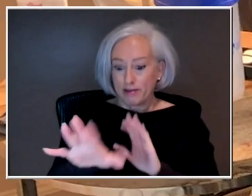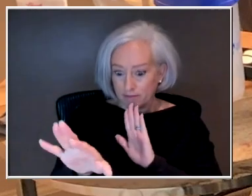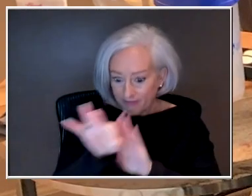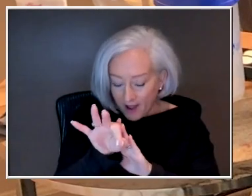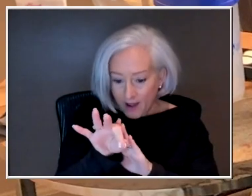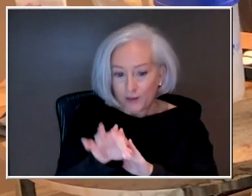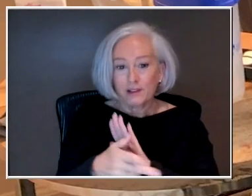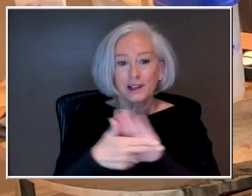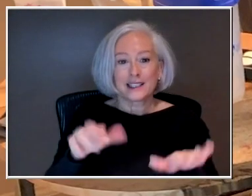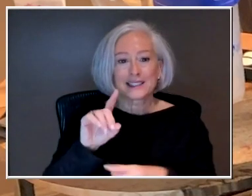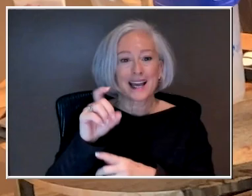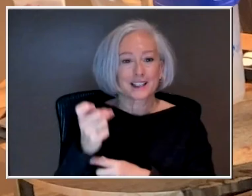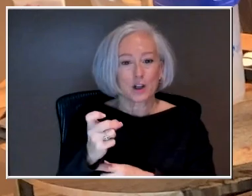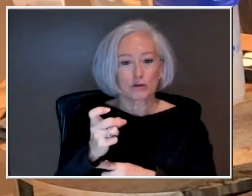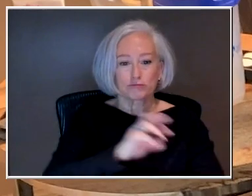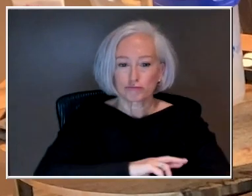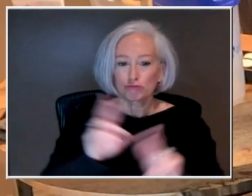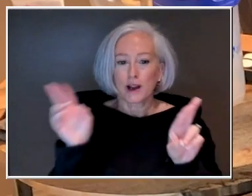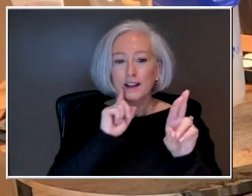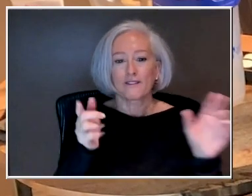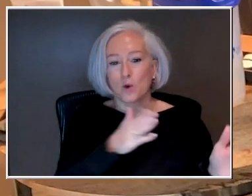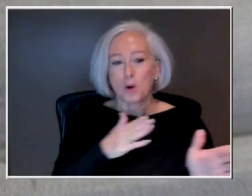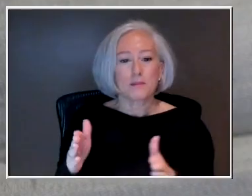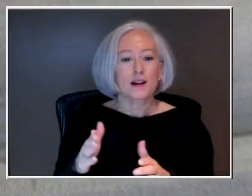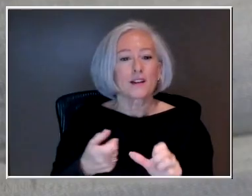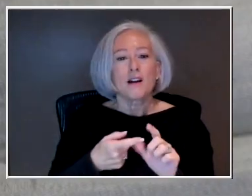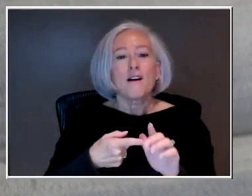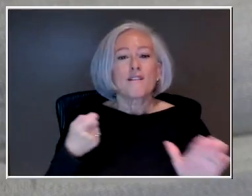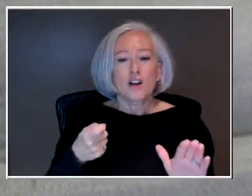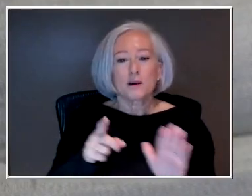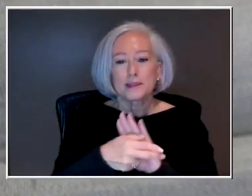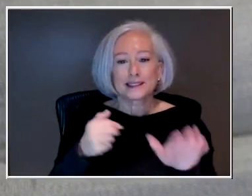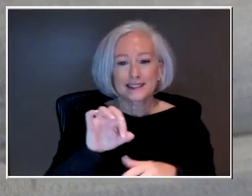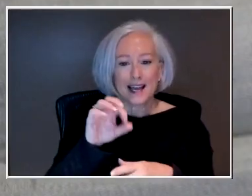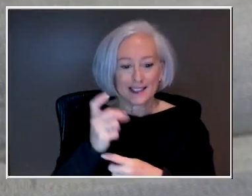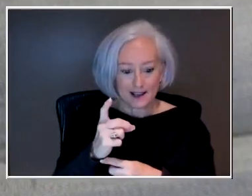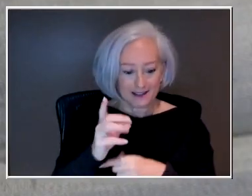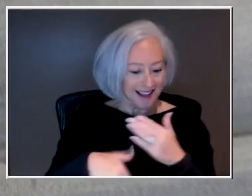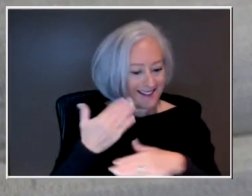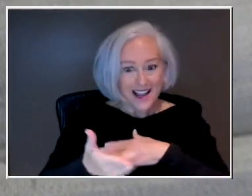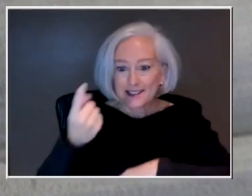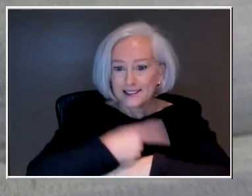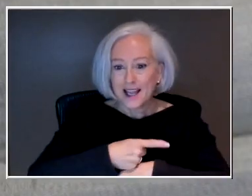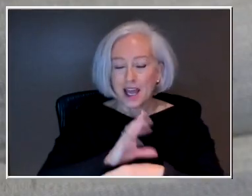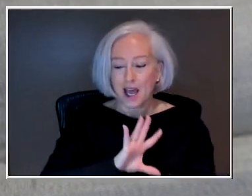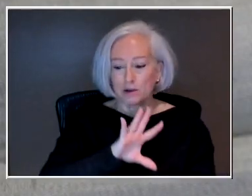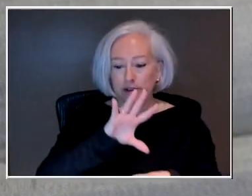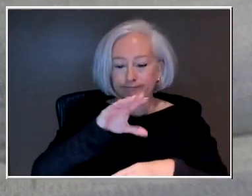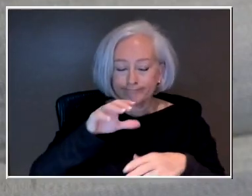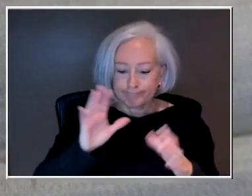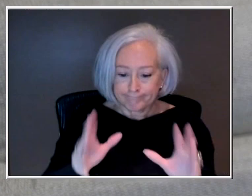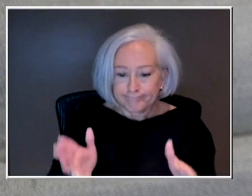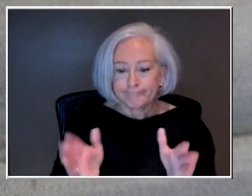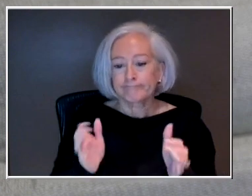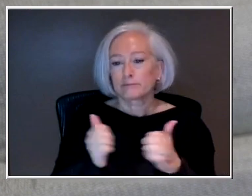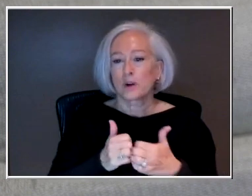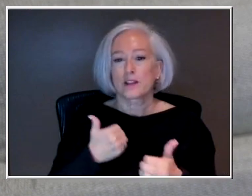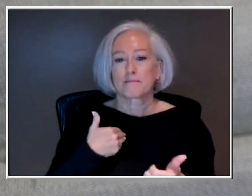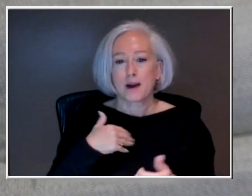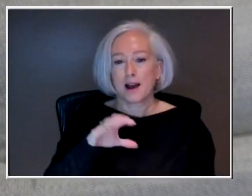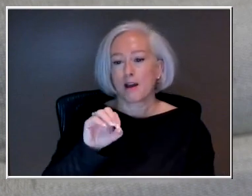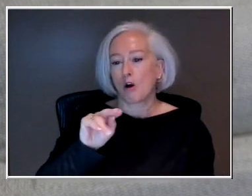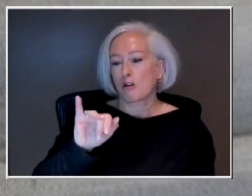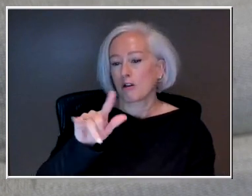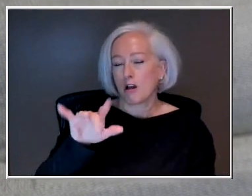From diagnosis, you know, that next day, I think I was in the office with my oncologist coming up with a plan, and the day after that, I was meeting with the